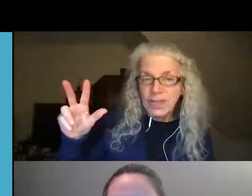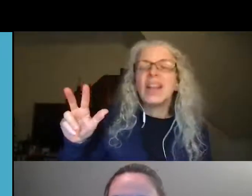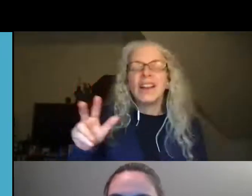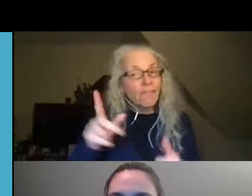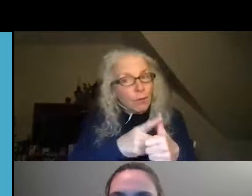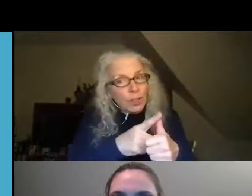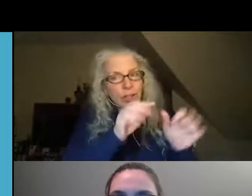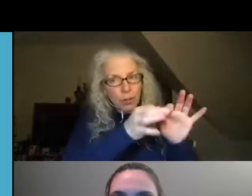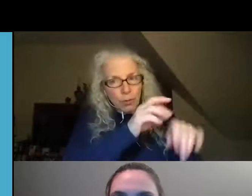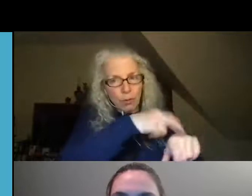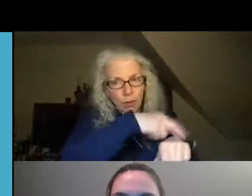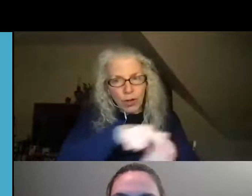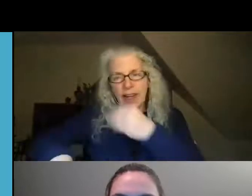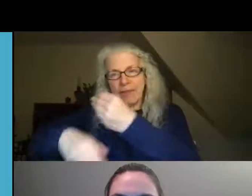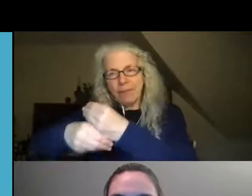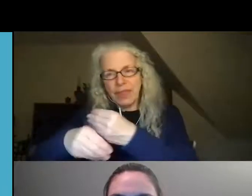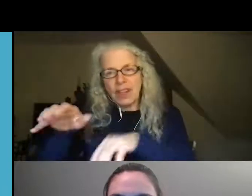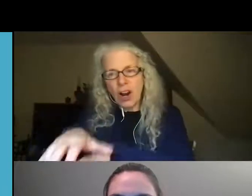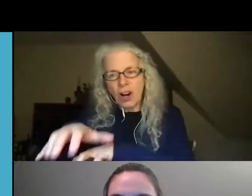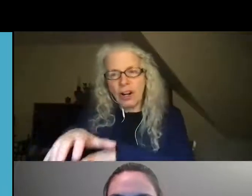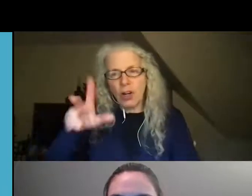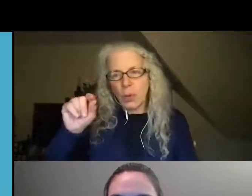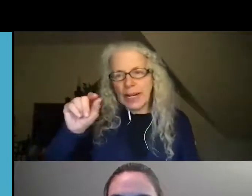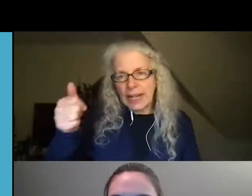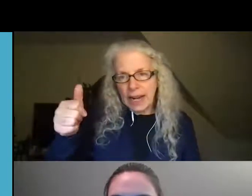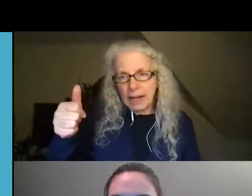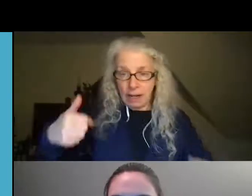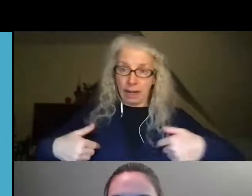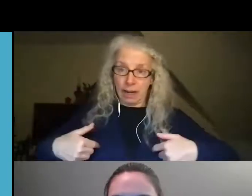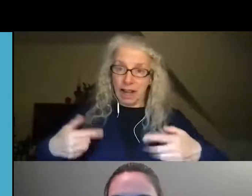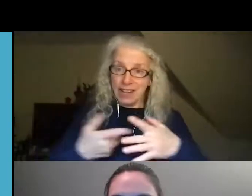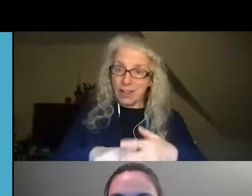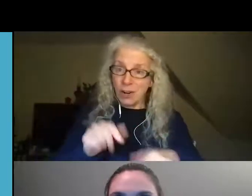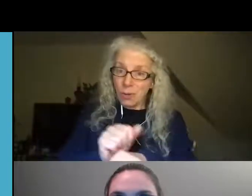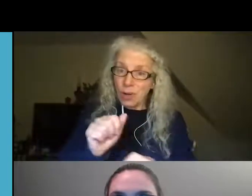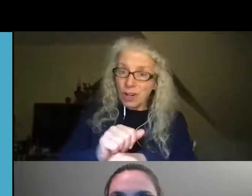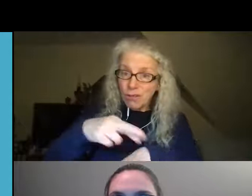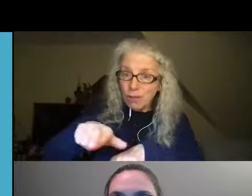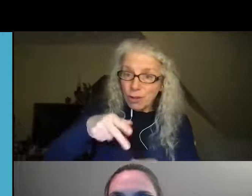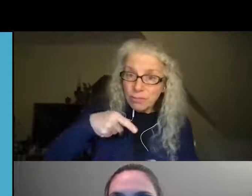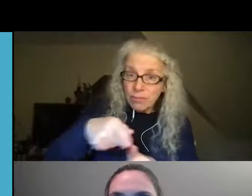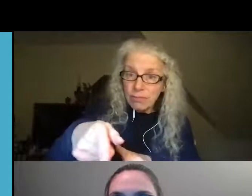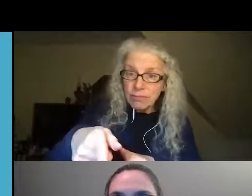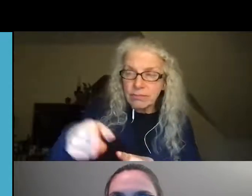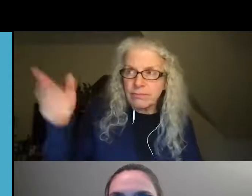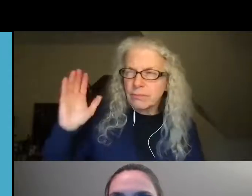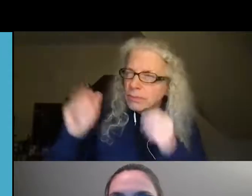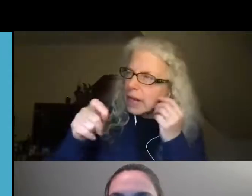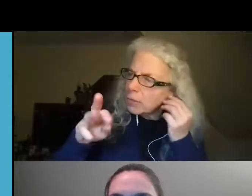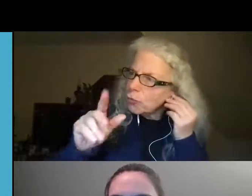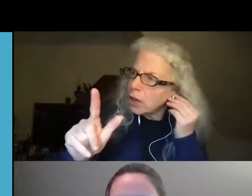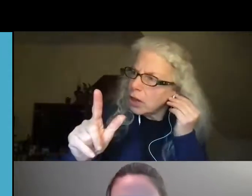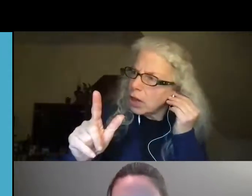in 2010. I actually started working as referral specialist in April